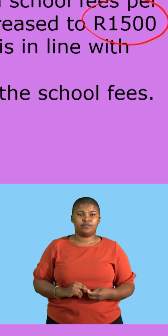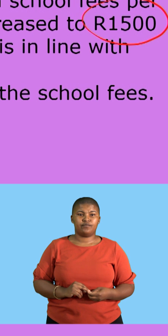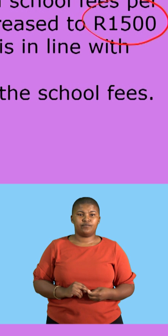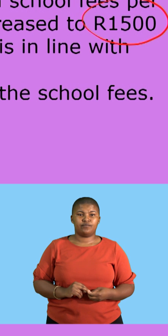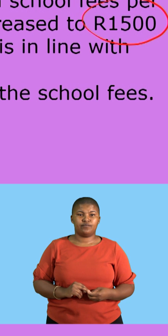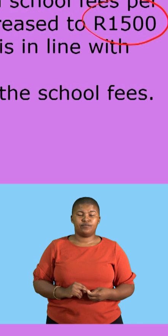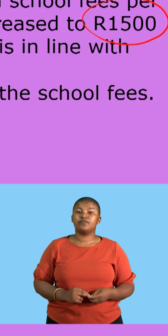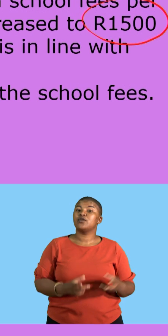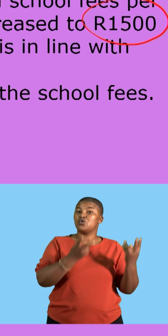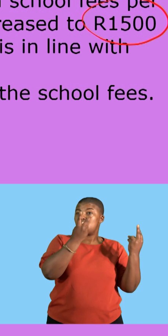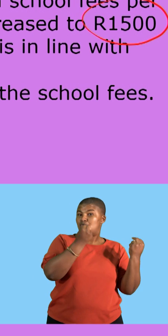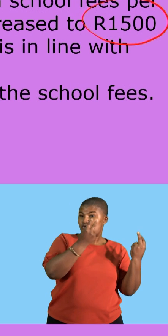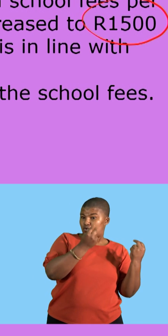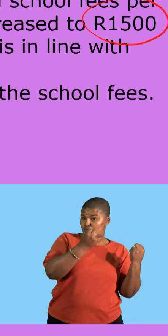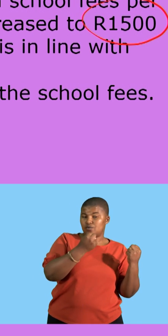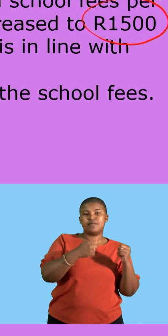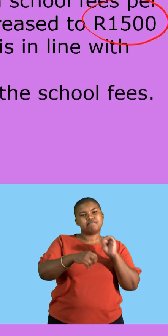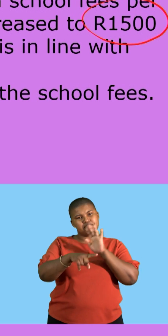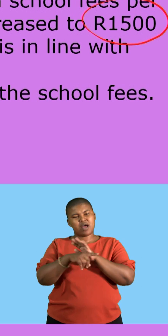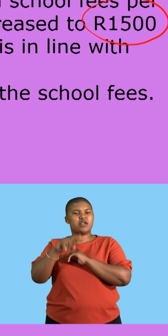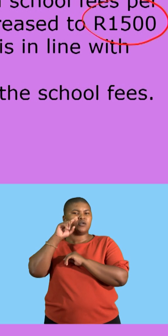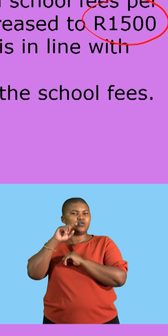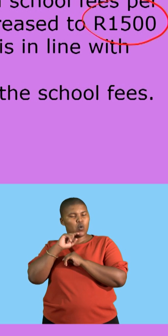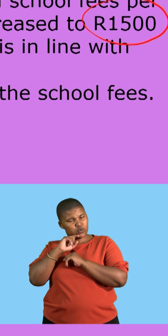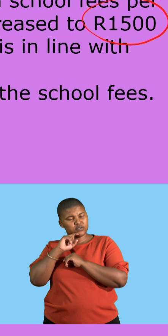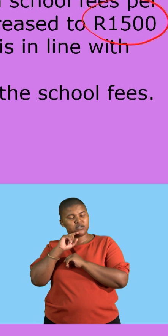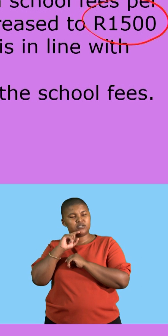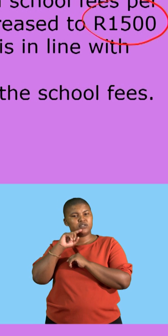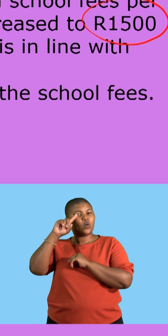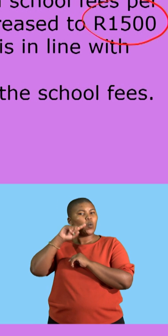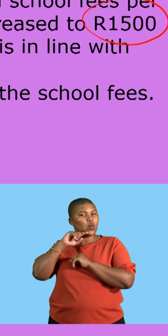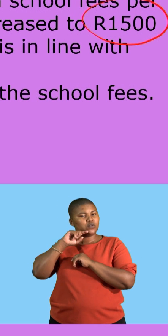Well, as proper as I can. New minus old